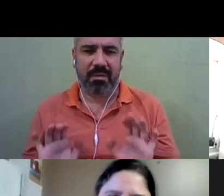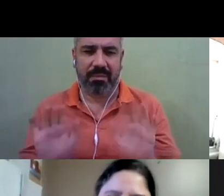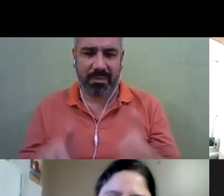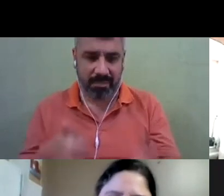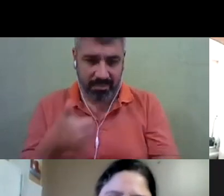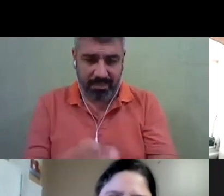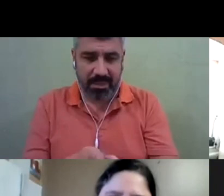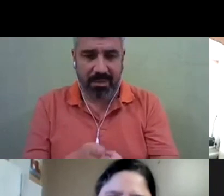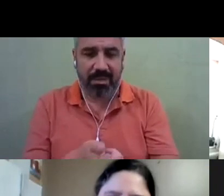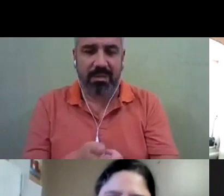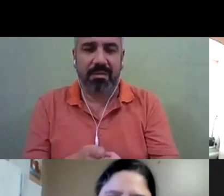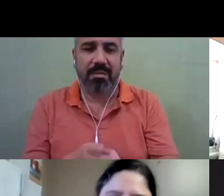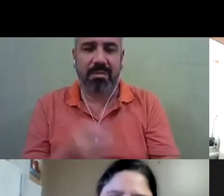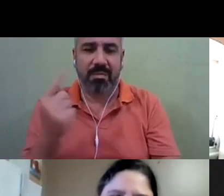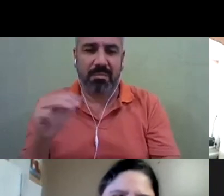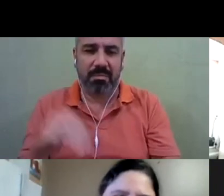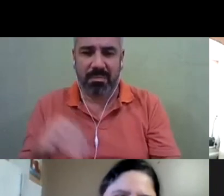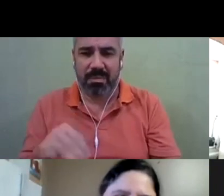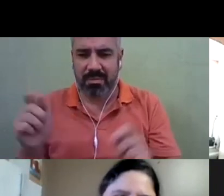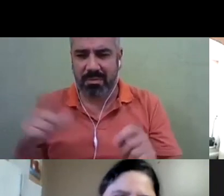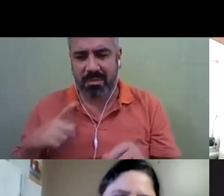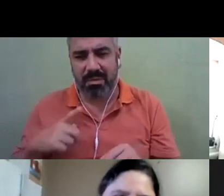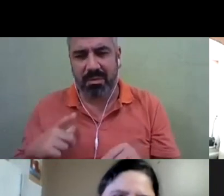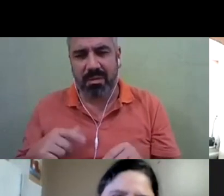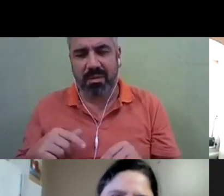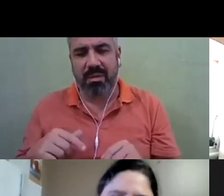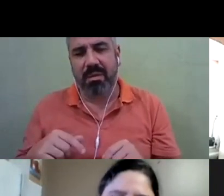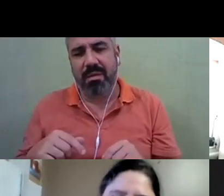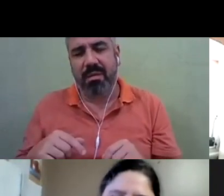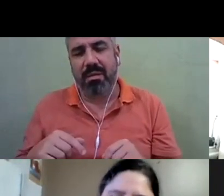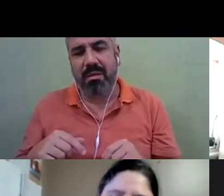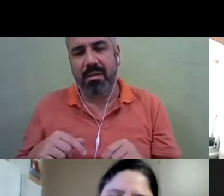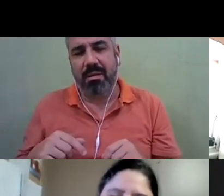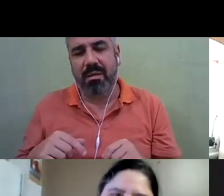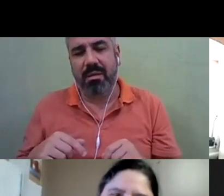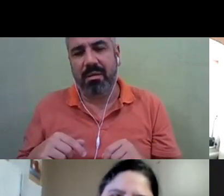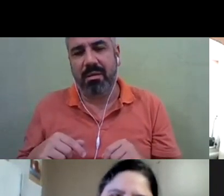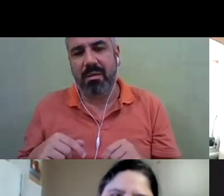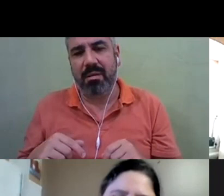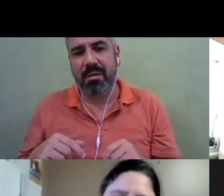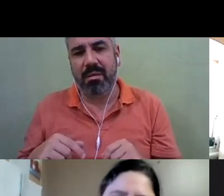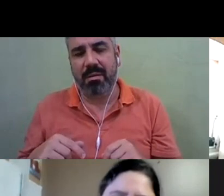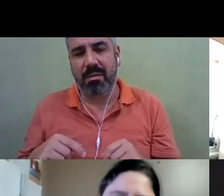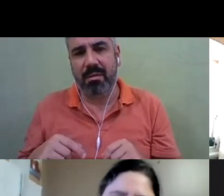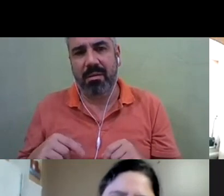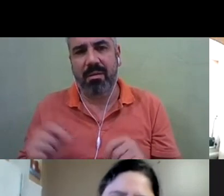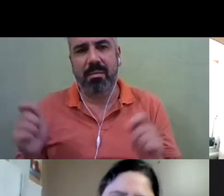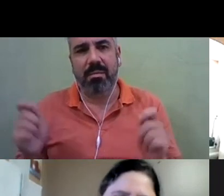minute. There is a B here. I'm sorry. The end is approaching, and